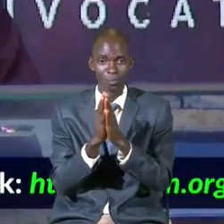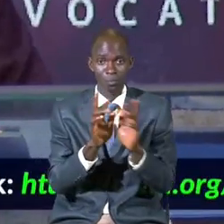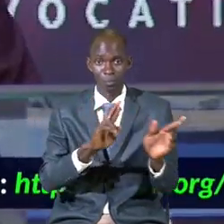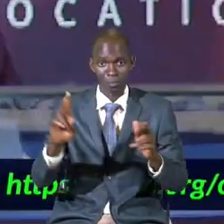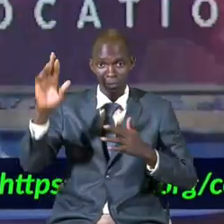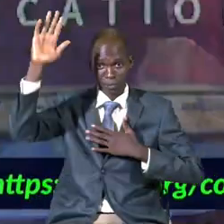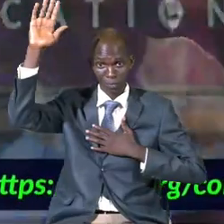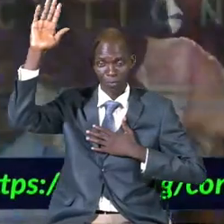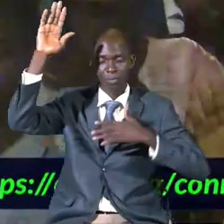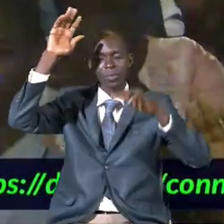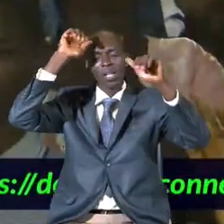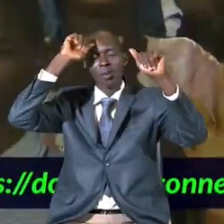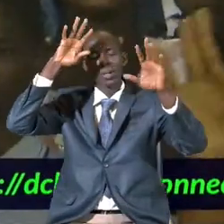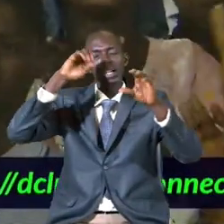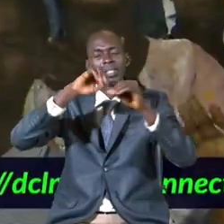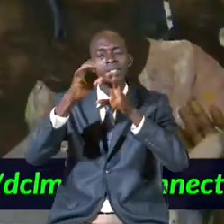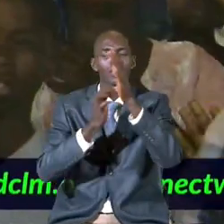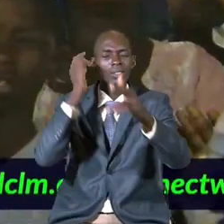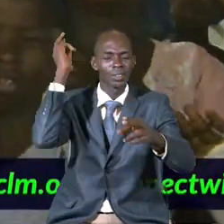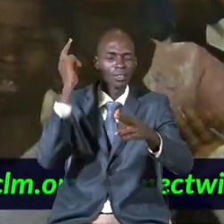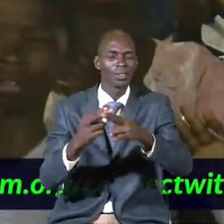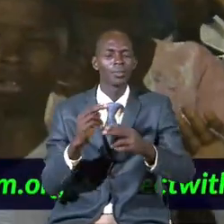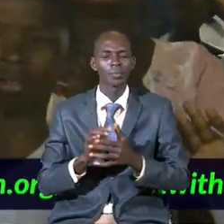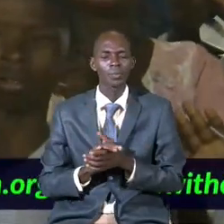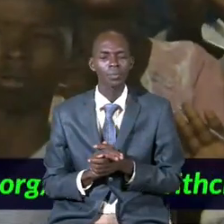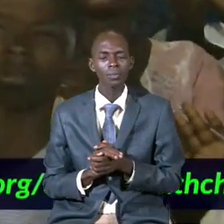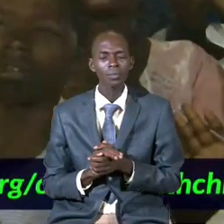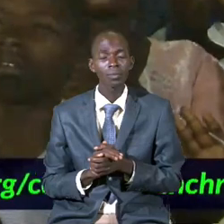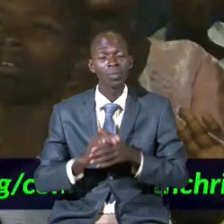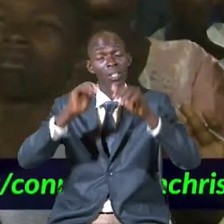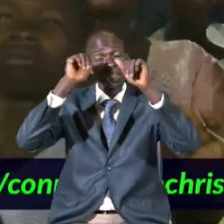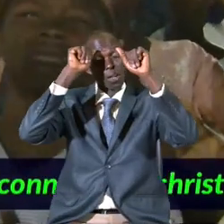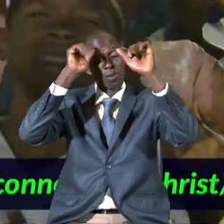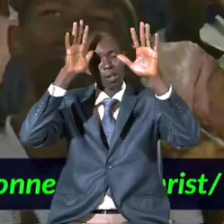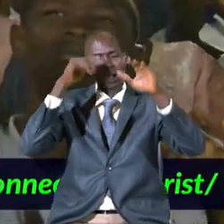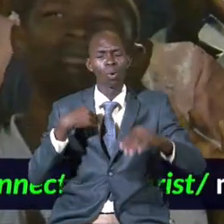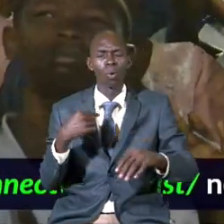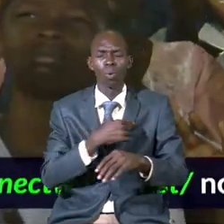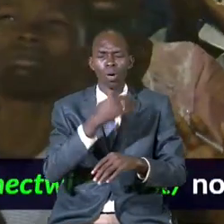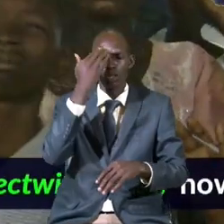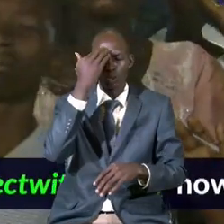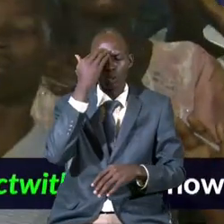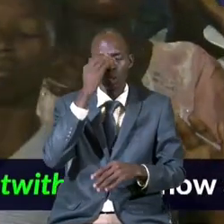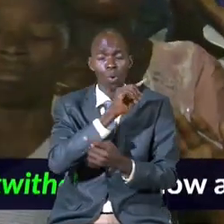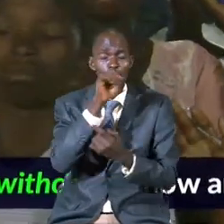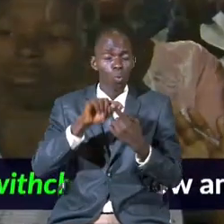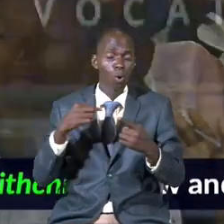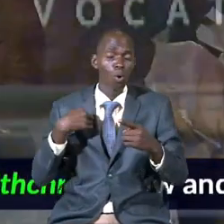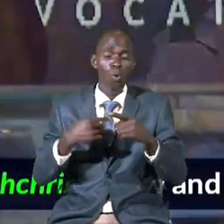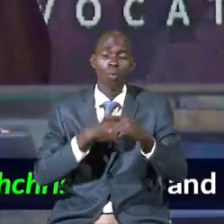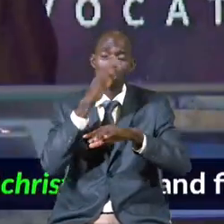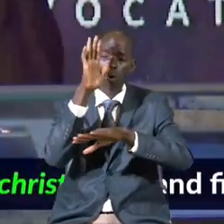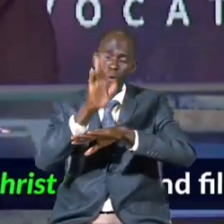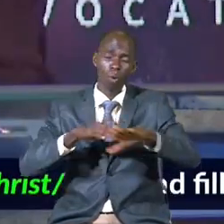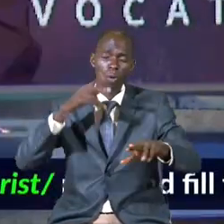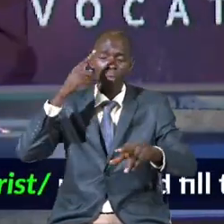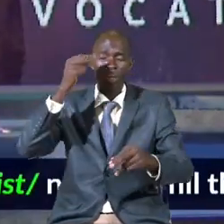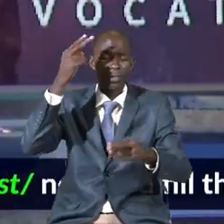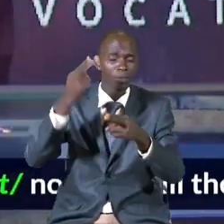jesus name father we know when we mention the name of